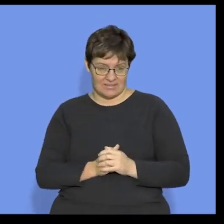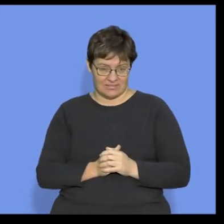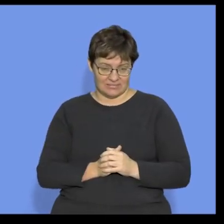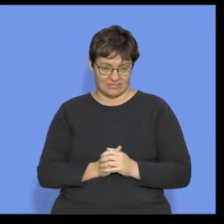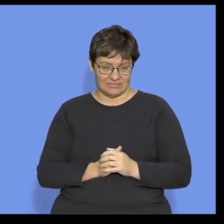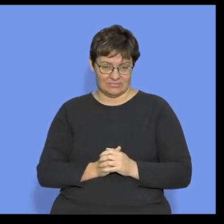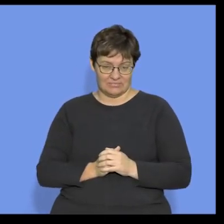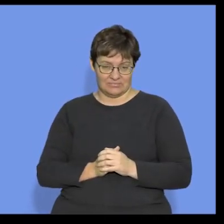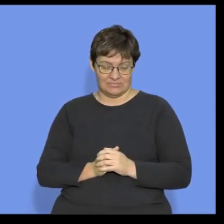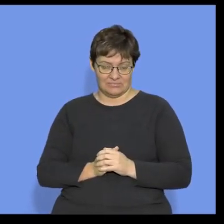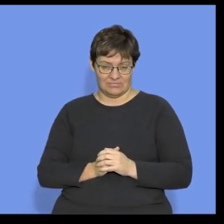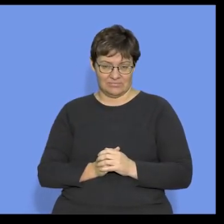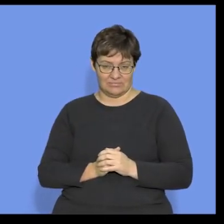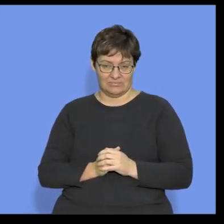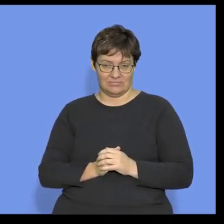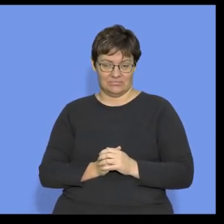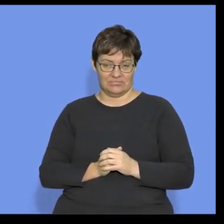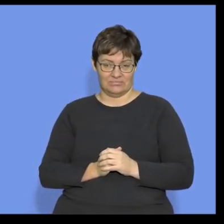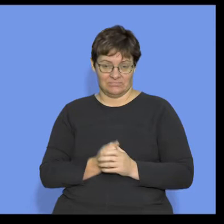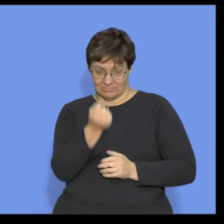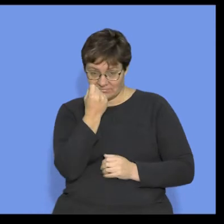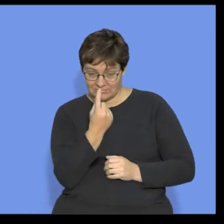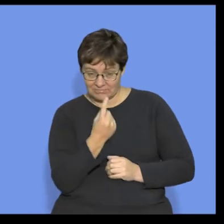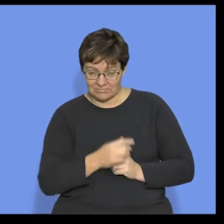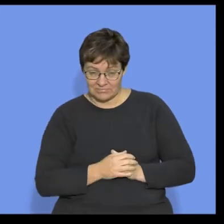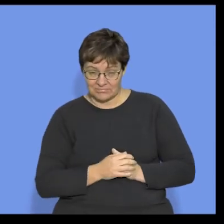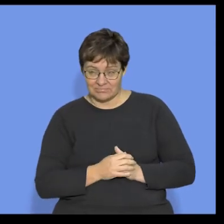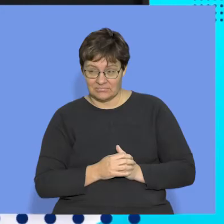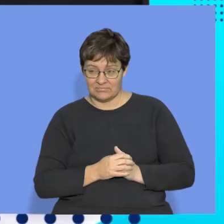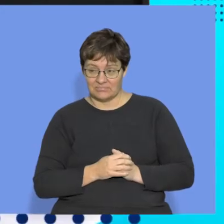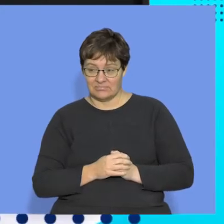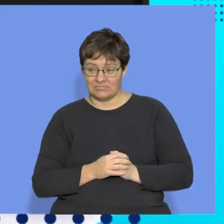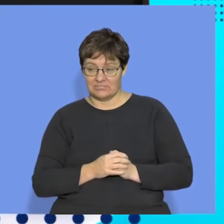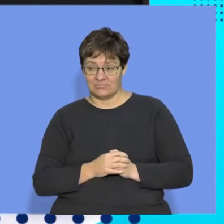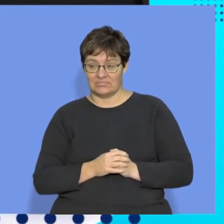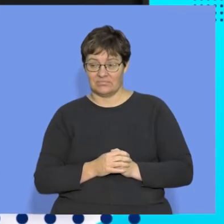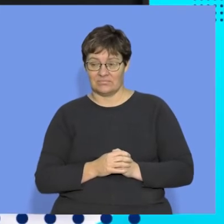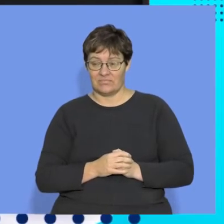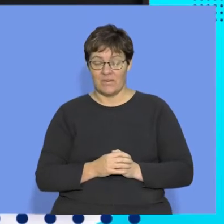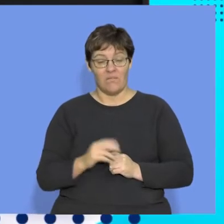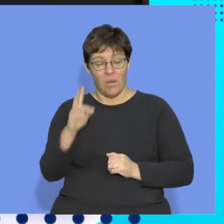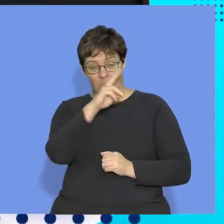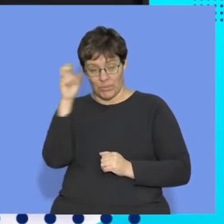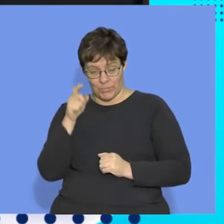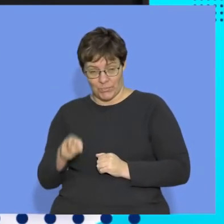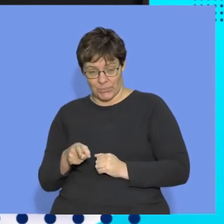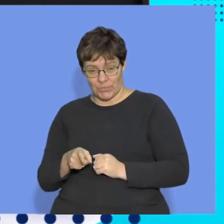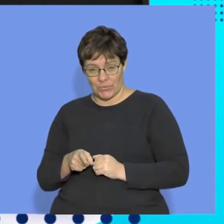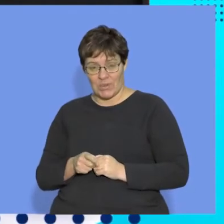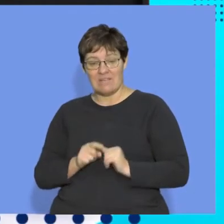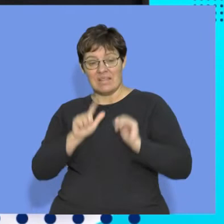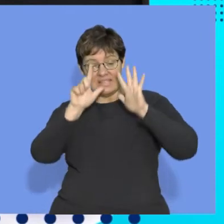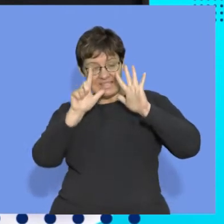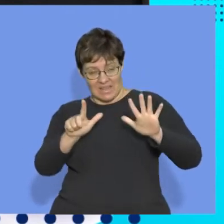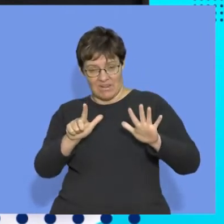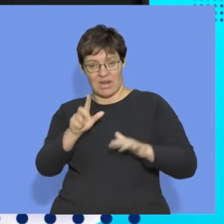3 red. Now we'll be left with 2 red. Are we all together? Now, for blue,